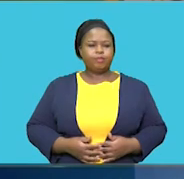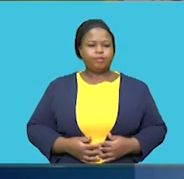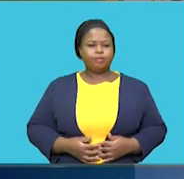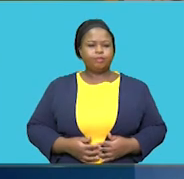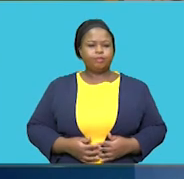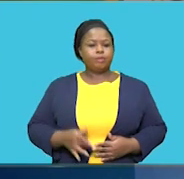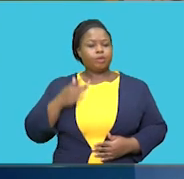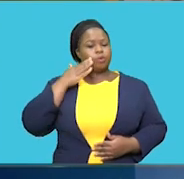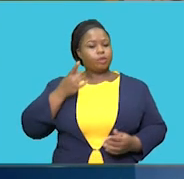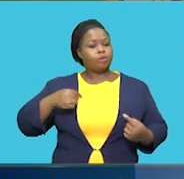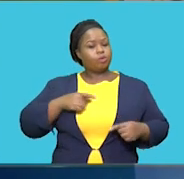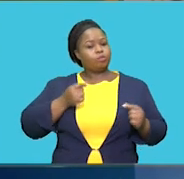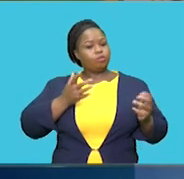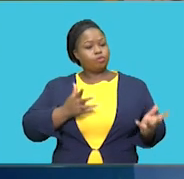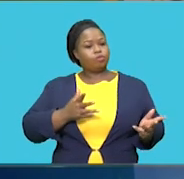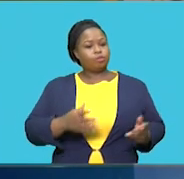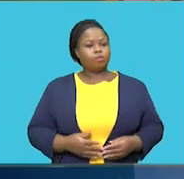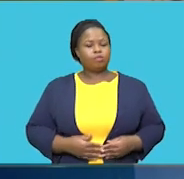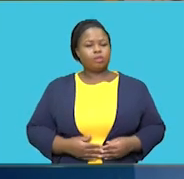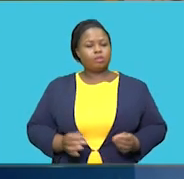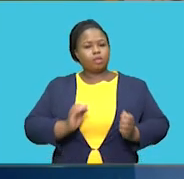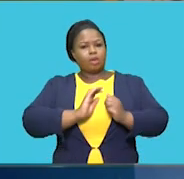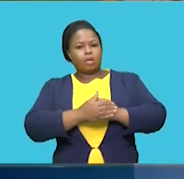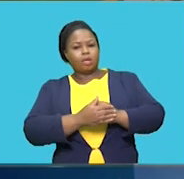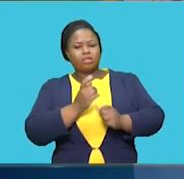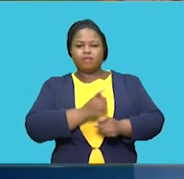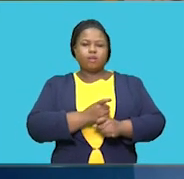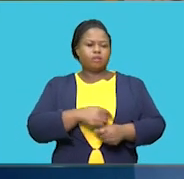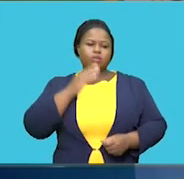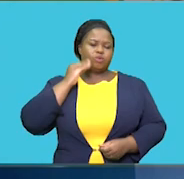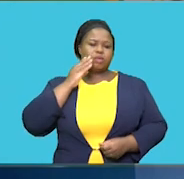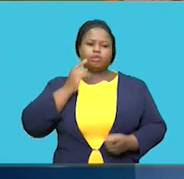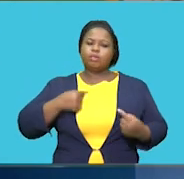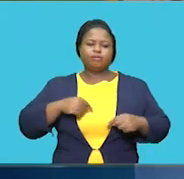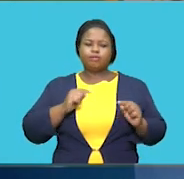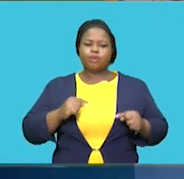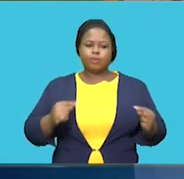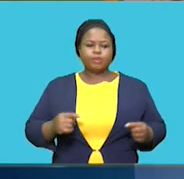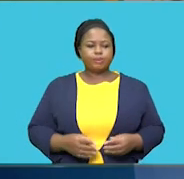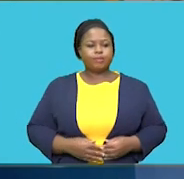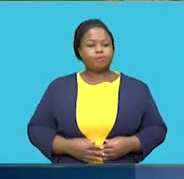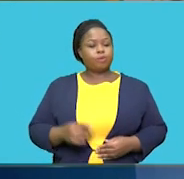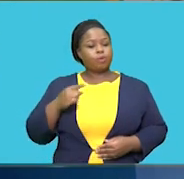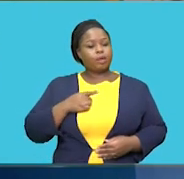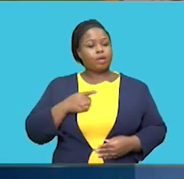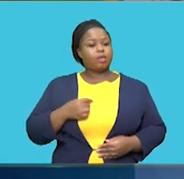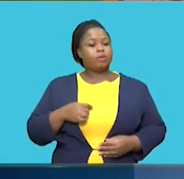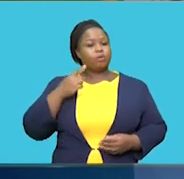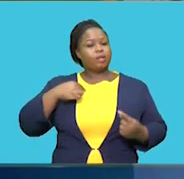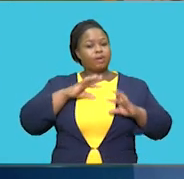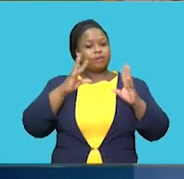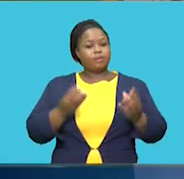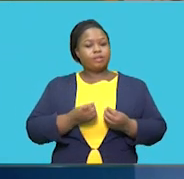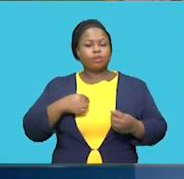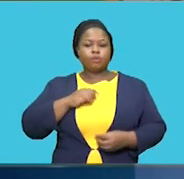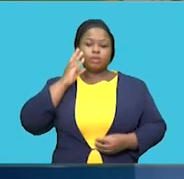as we do so, we must not hide the difficulties we face. The difficulty we face today require